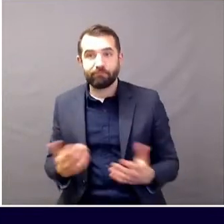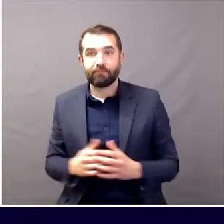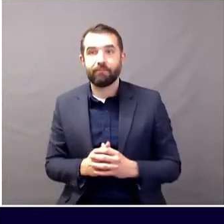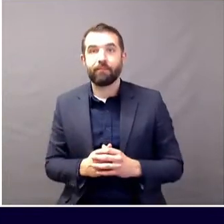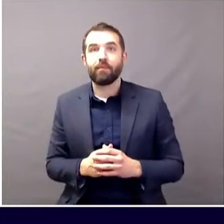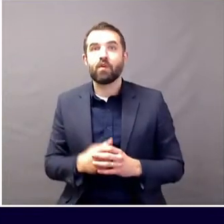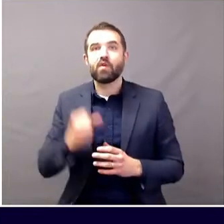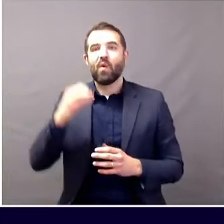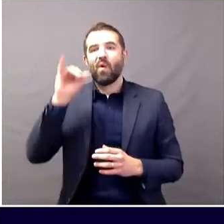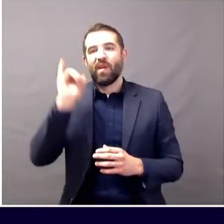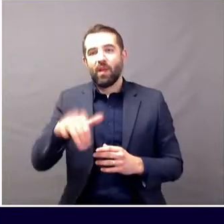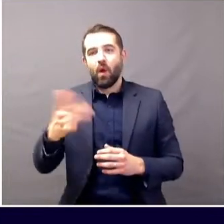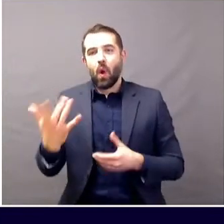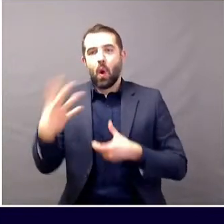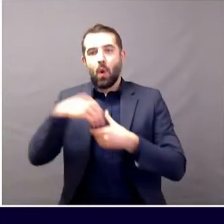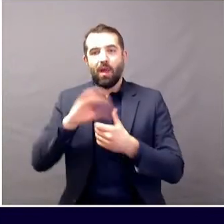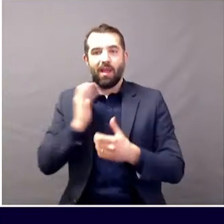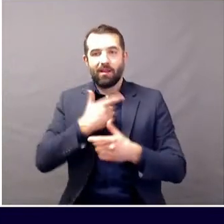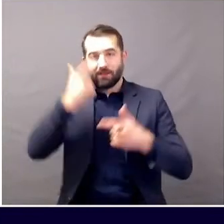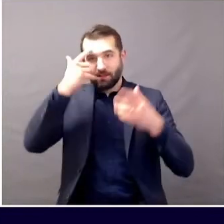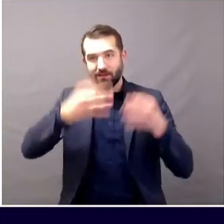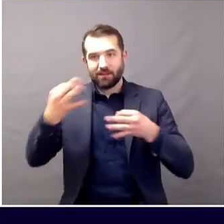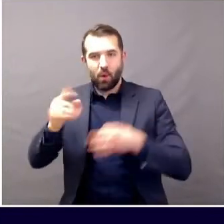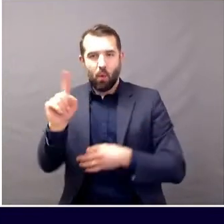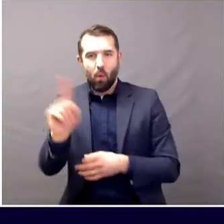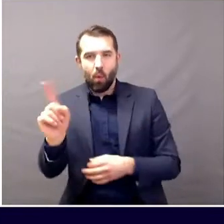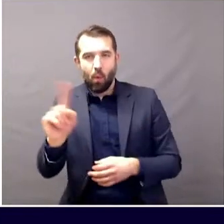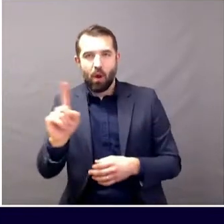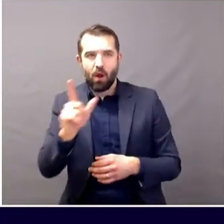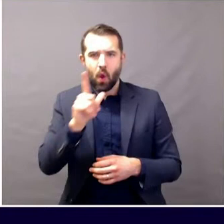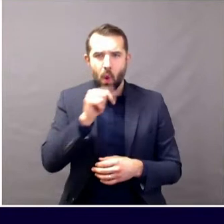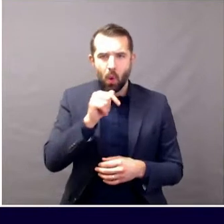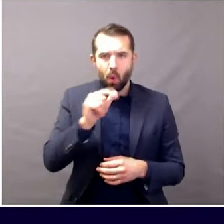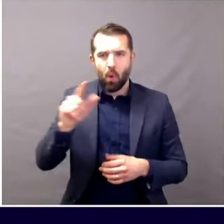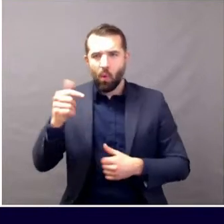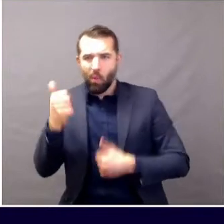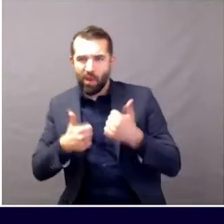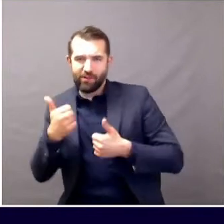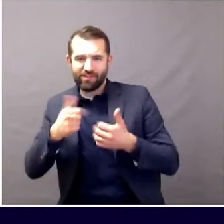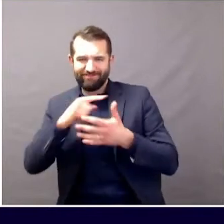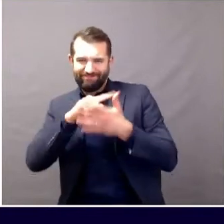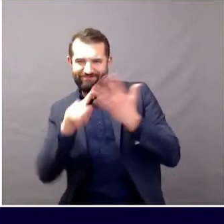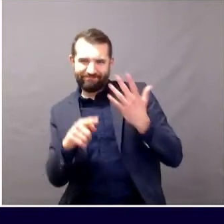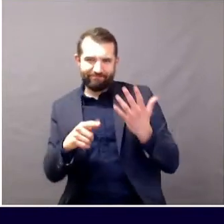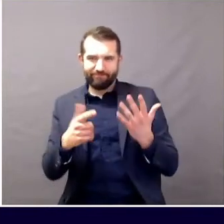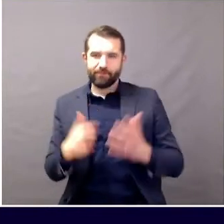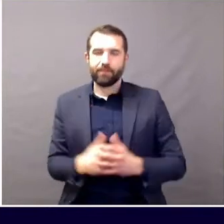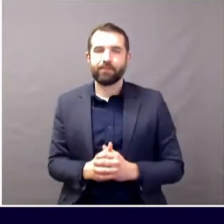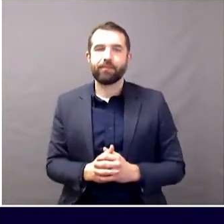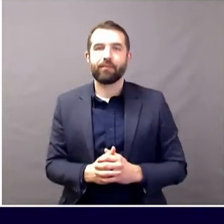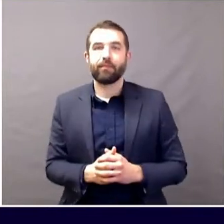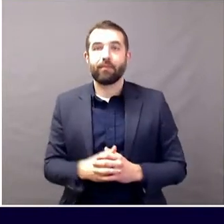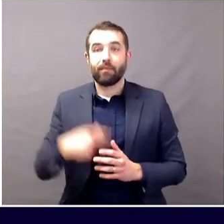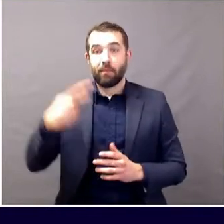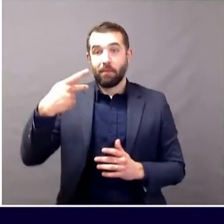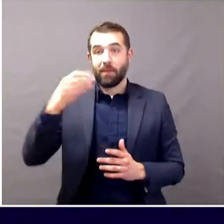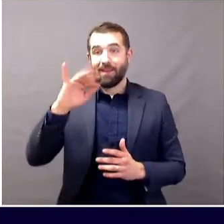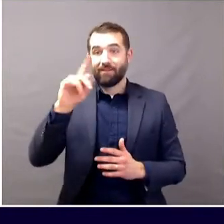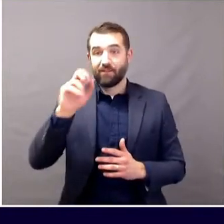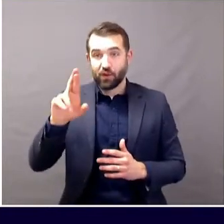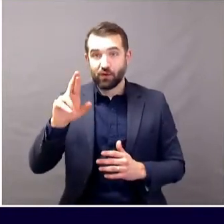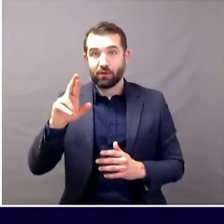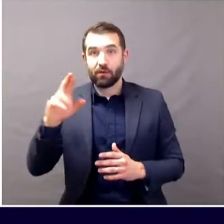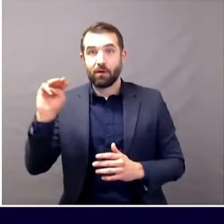which vaccines. Based on what we know as to the second question, the clinical efficacy of the Pfizer vaccine and the Moderna vaccine